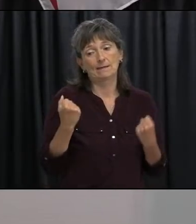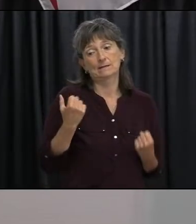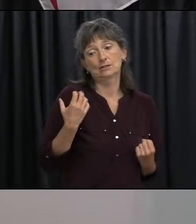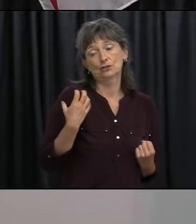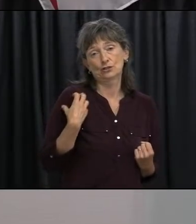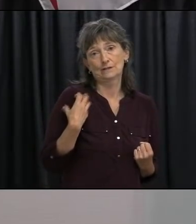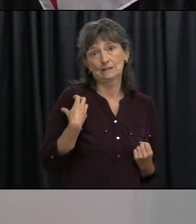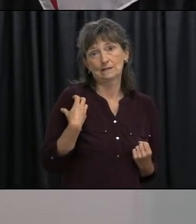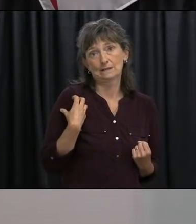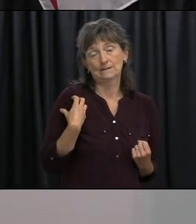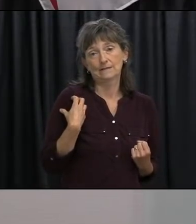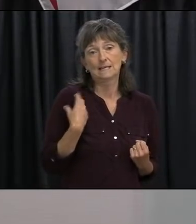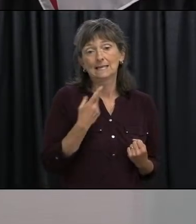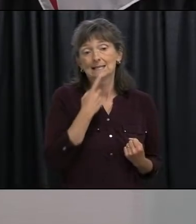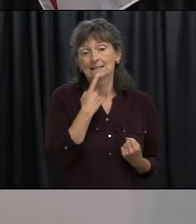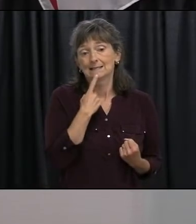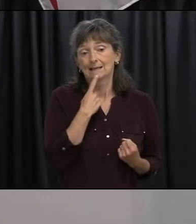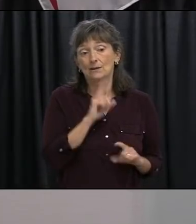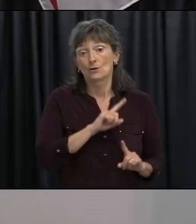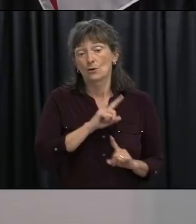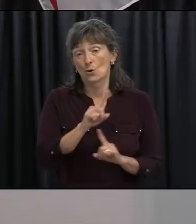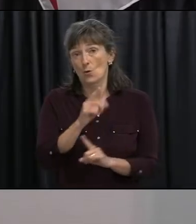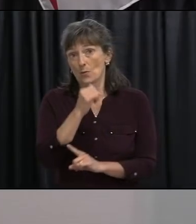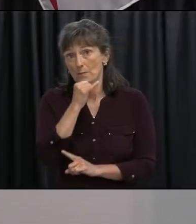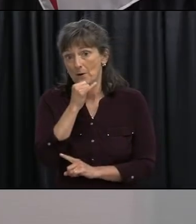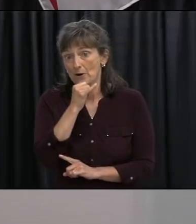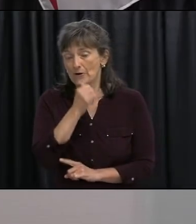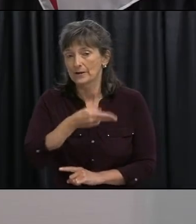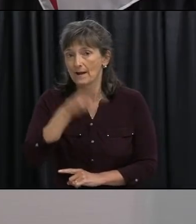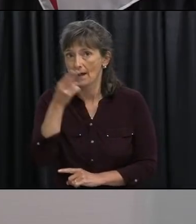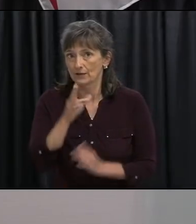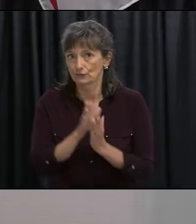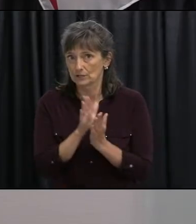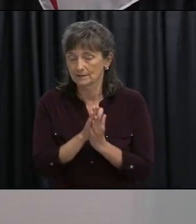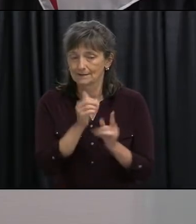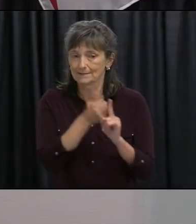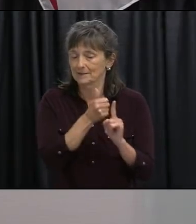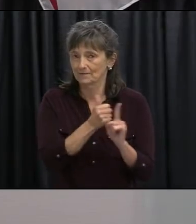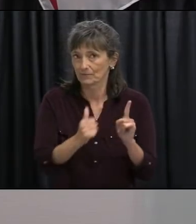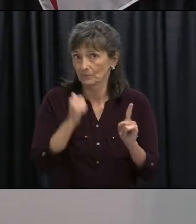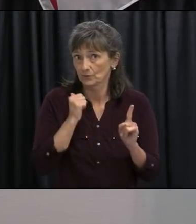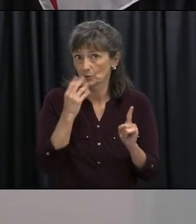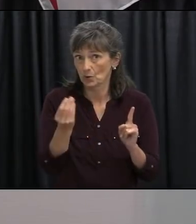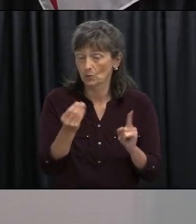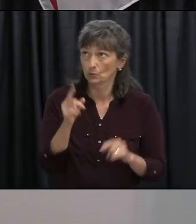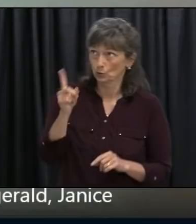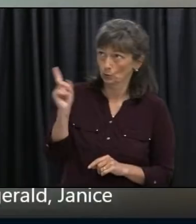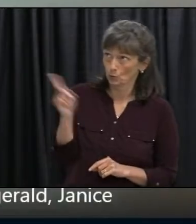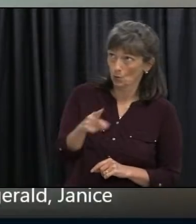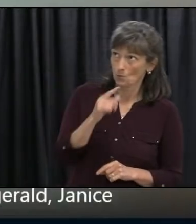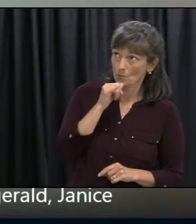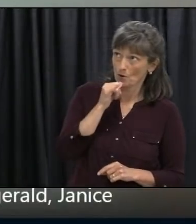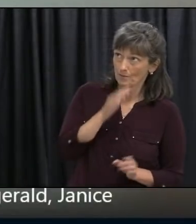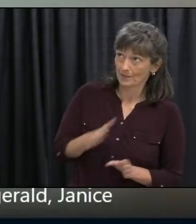bar indoors is a high-risk activity and he wouldn't personally go to one. Would you?